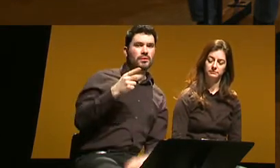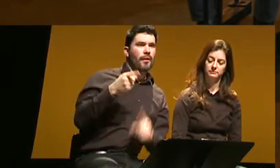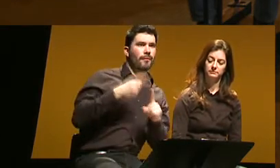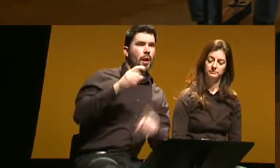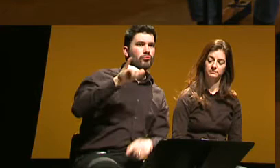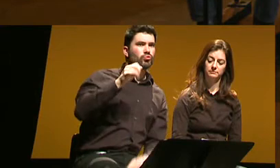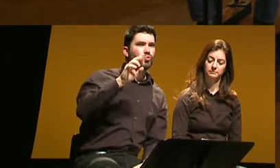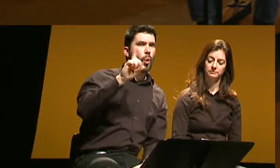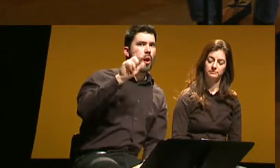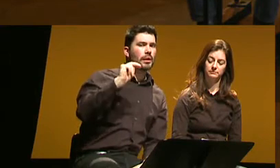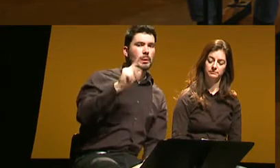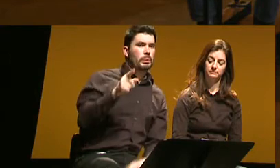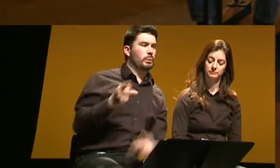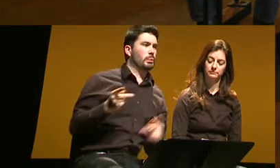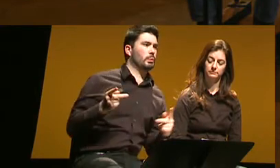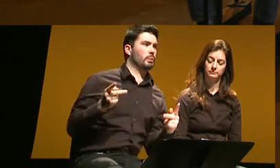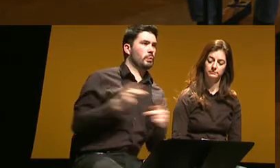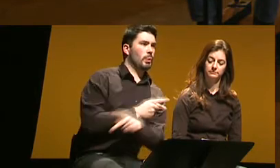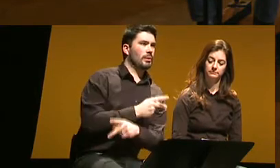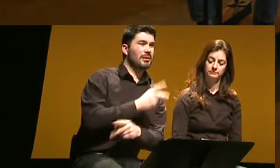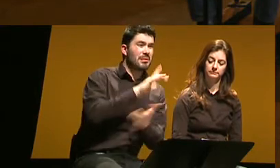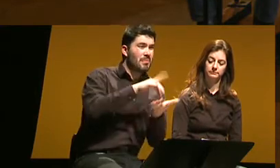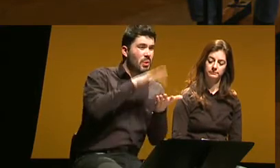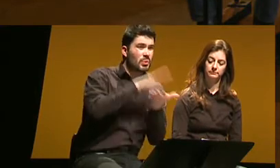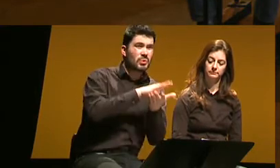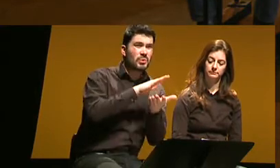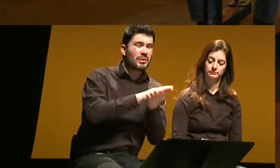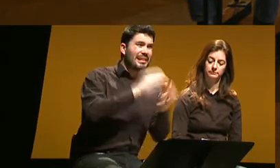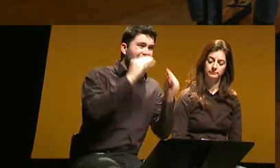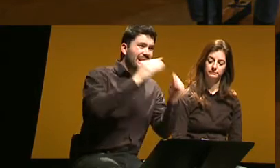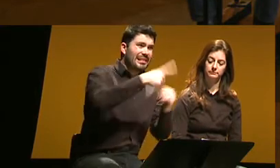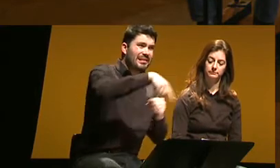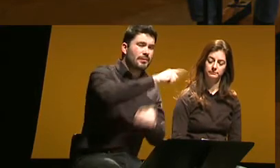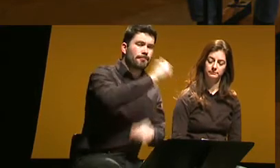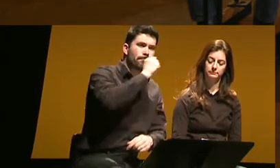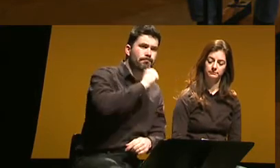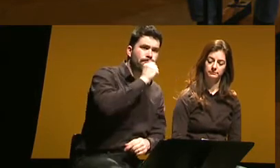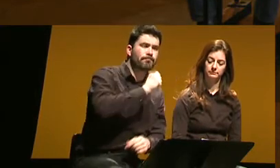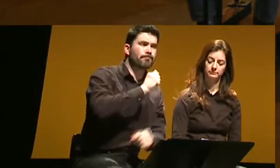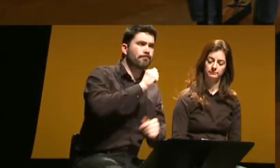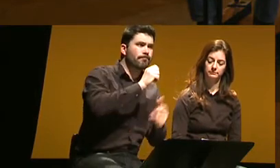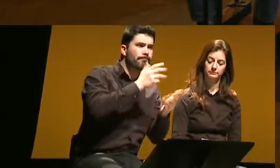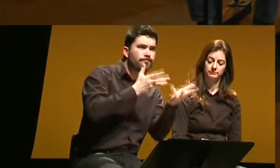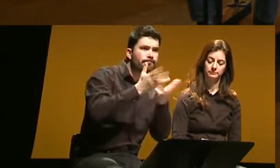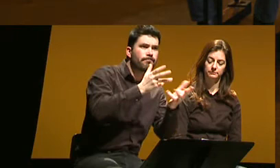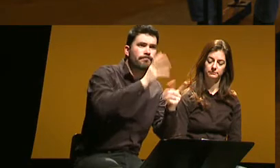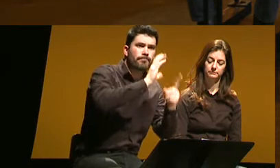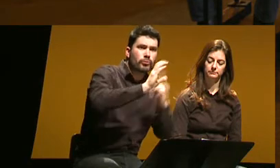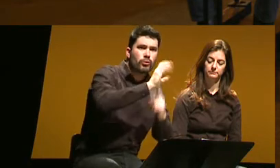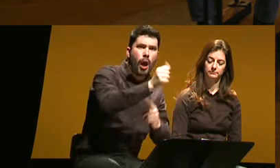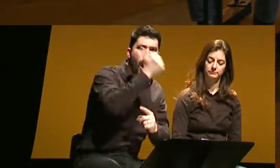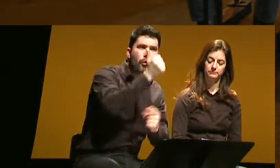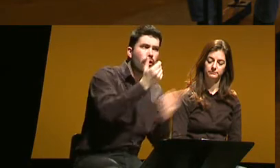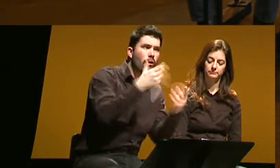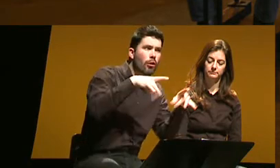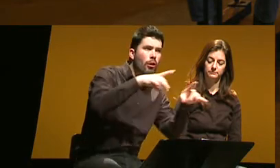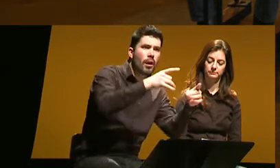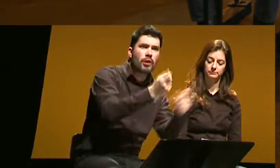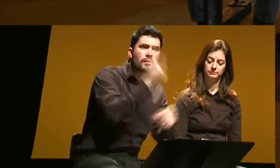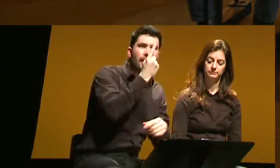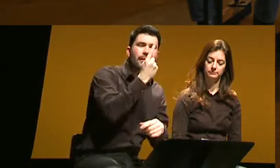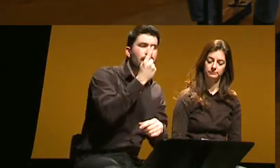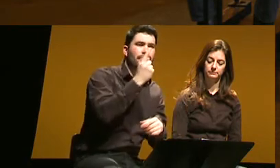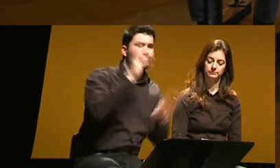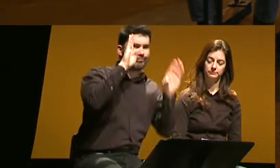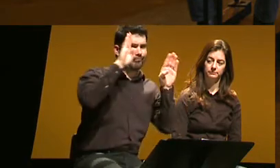Jordanian. Greenville Middle School never teaches tolerance or understanding of other cultures. It is a narrow-minded world I live